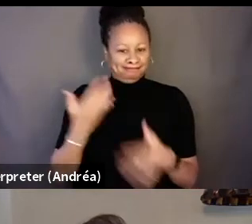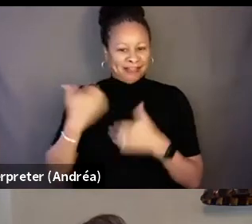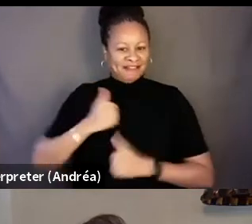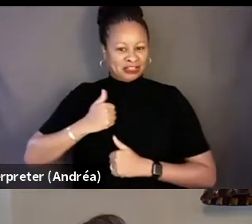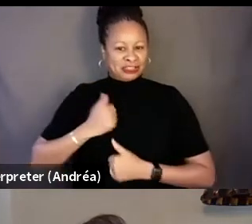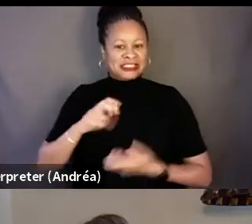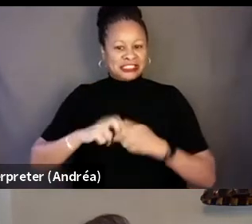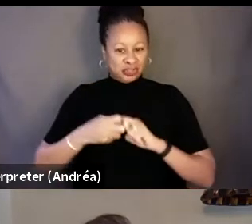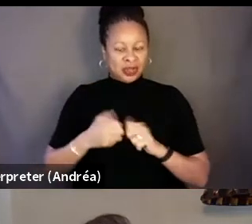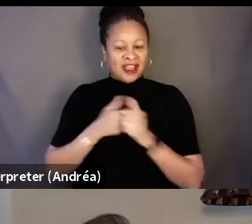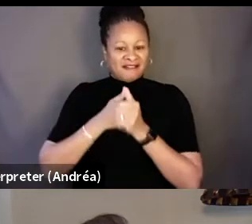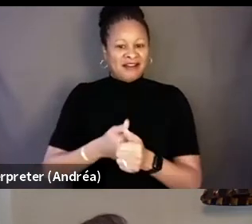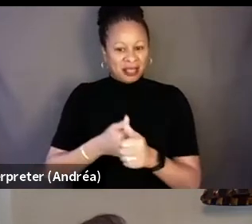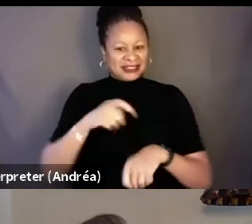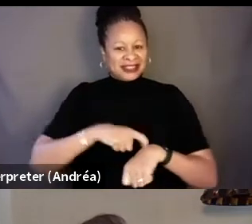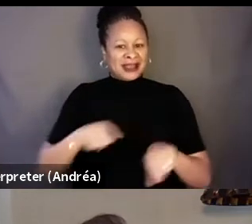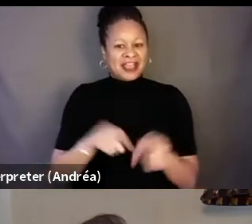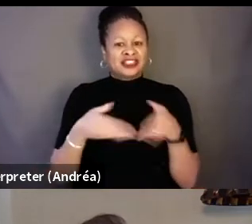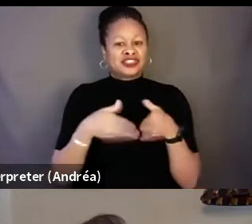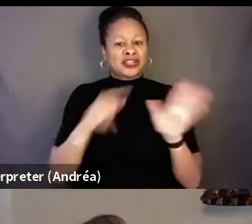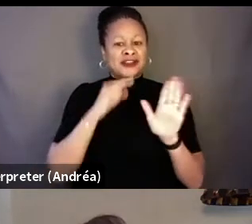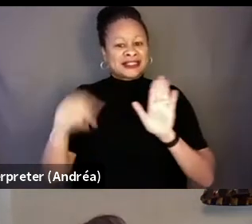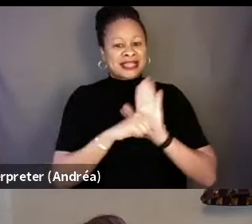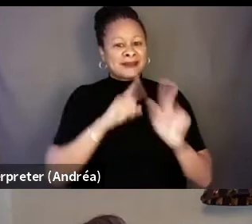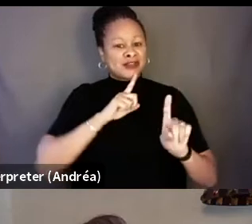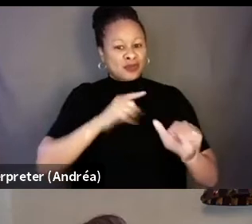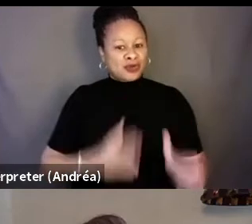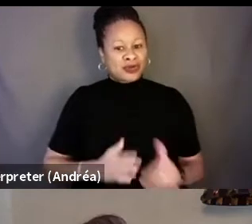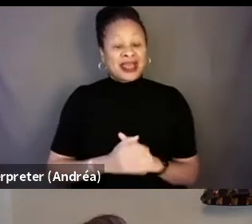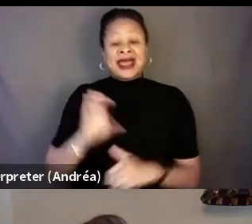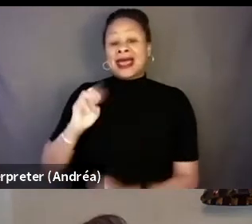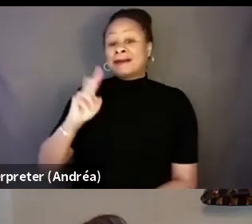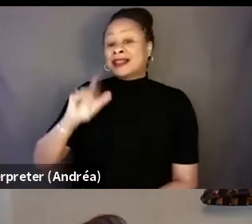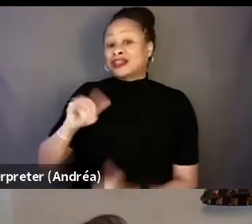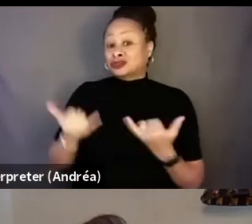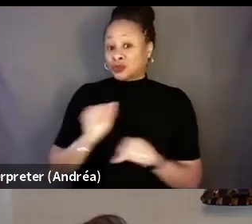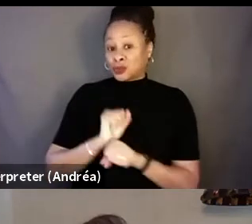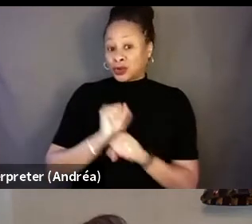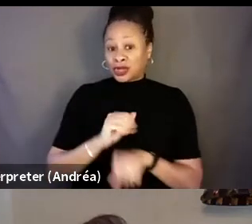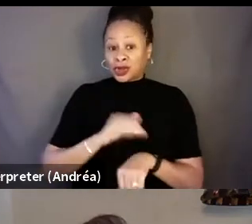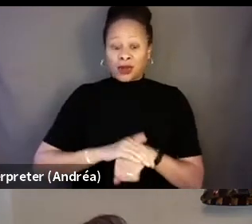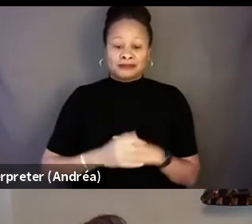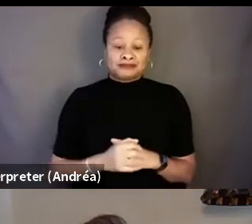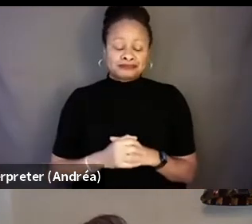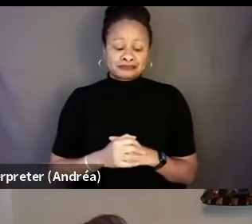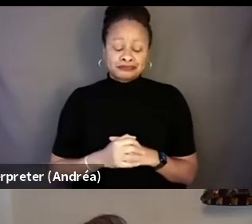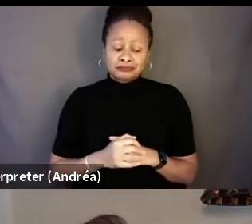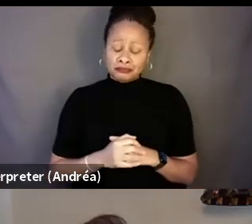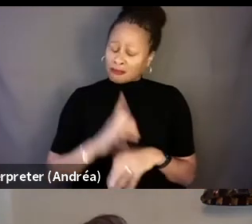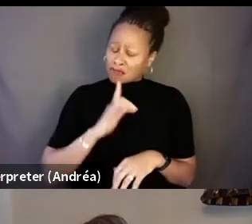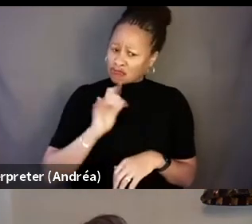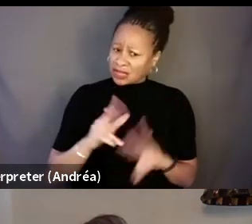issues following a stint as a general assignment reporter. Emily is currently working on a